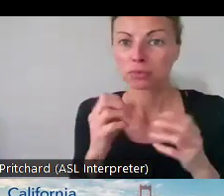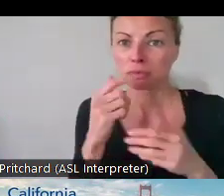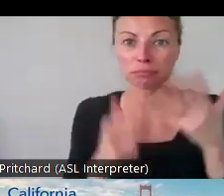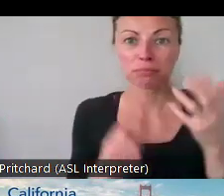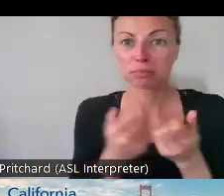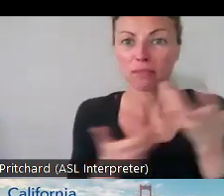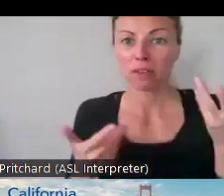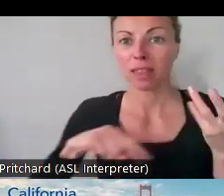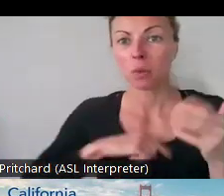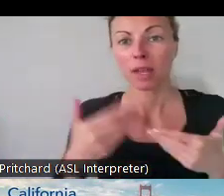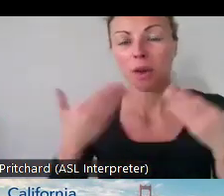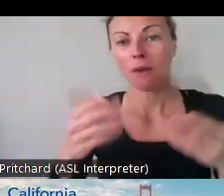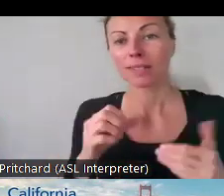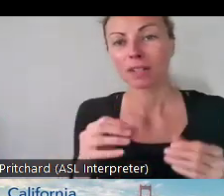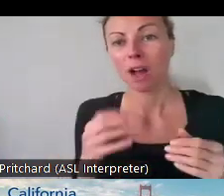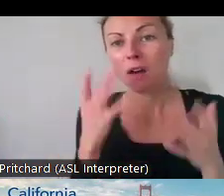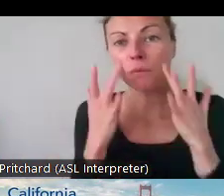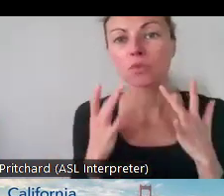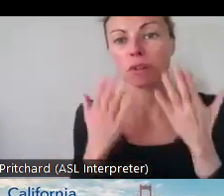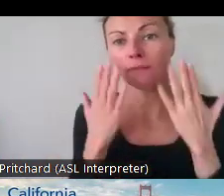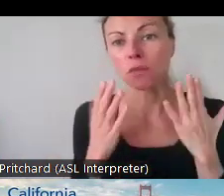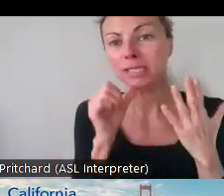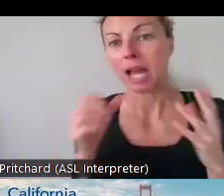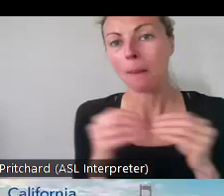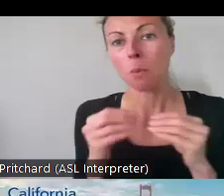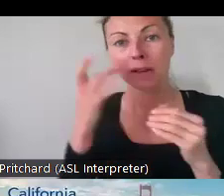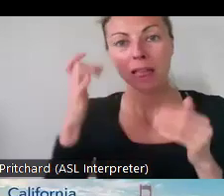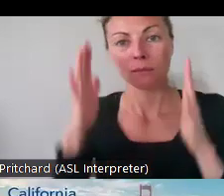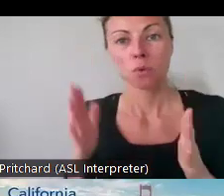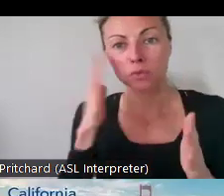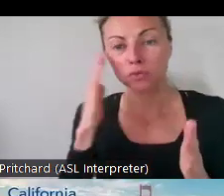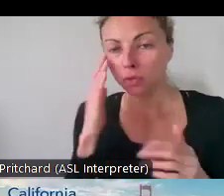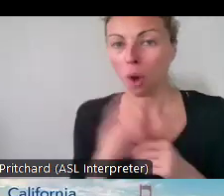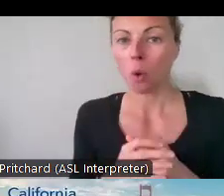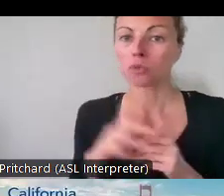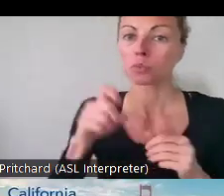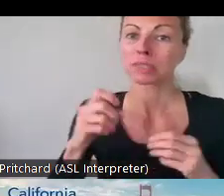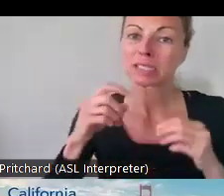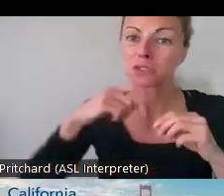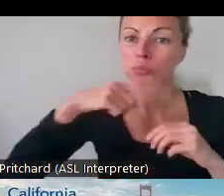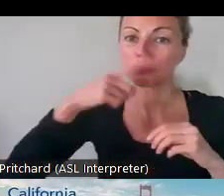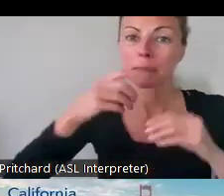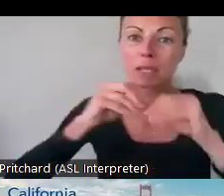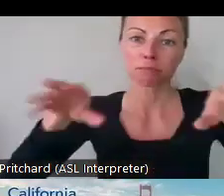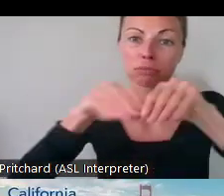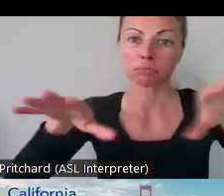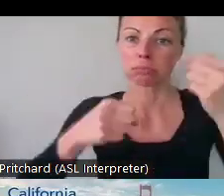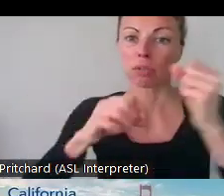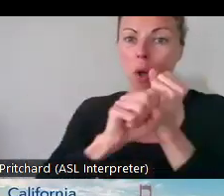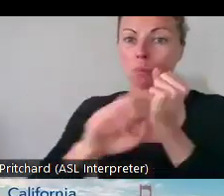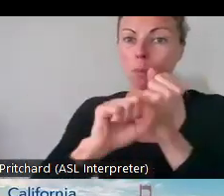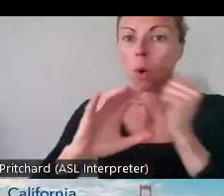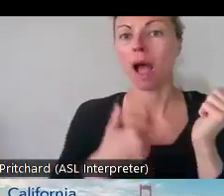Unfortunately, not more Californians know about them. So a key goal is to further publicize and promote our services and make sure that